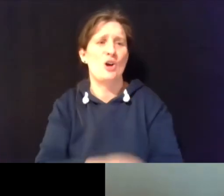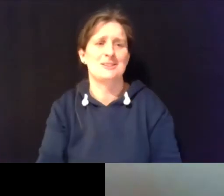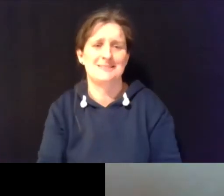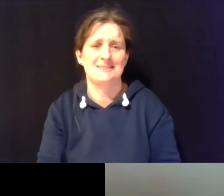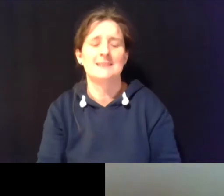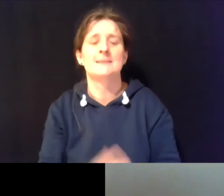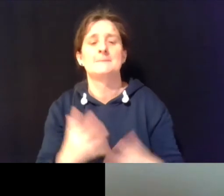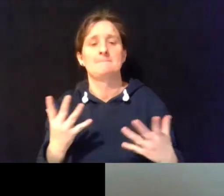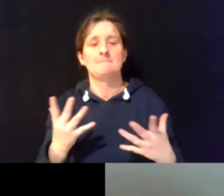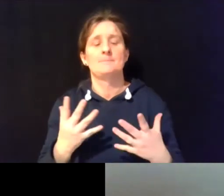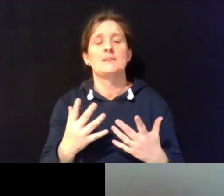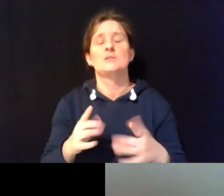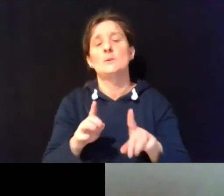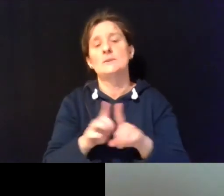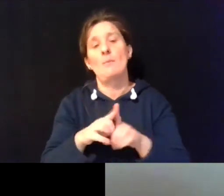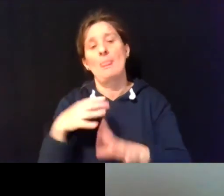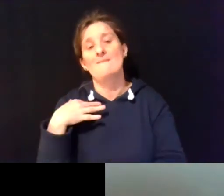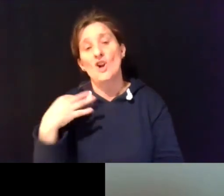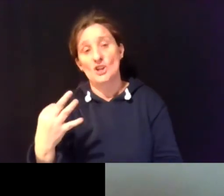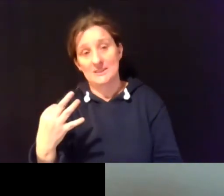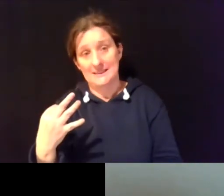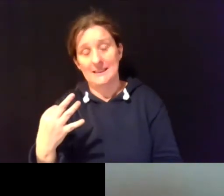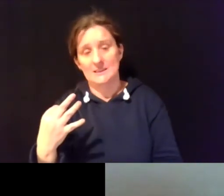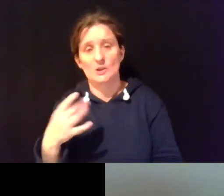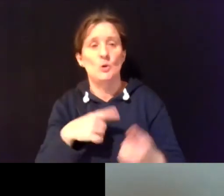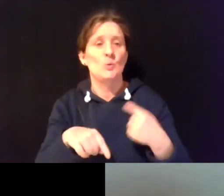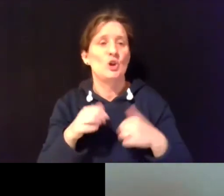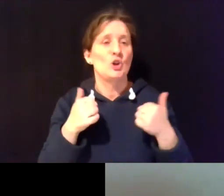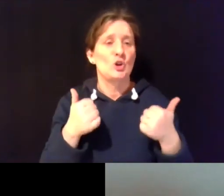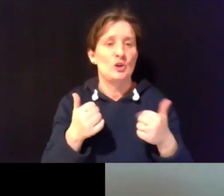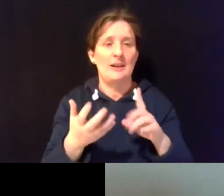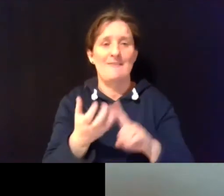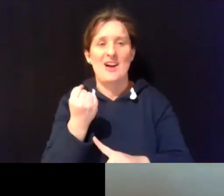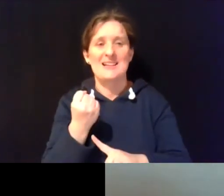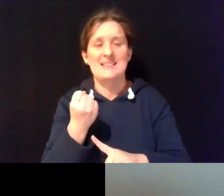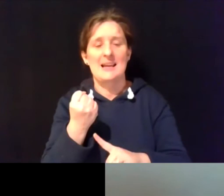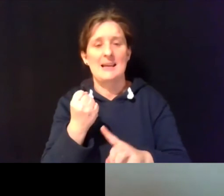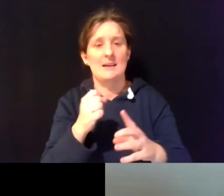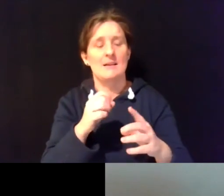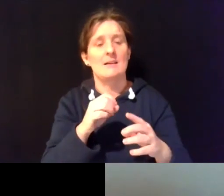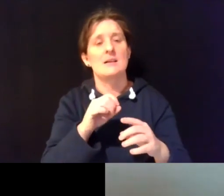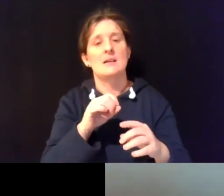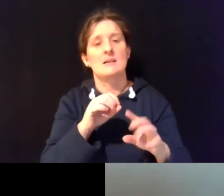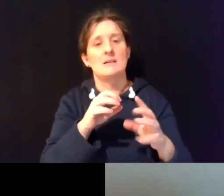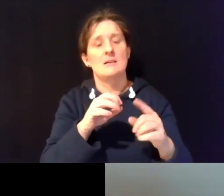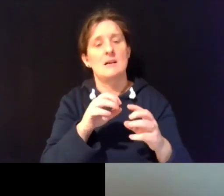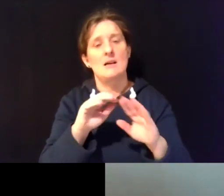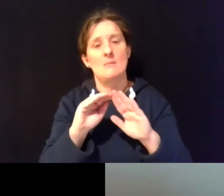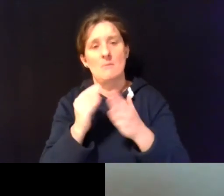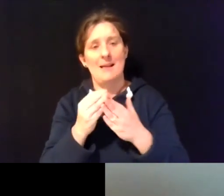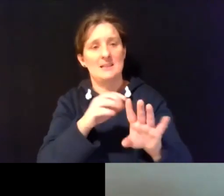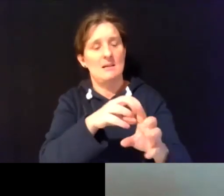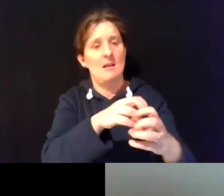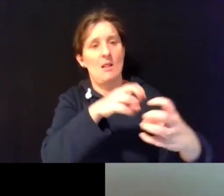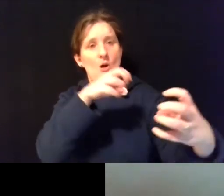project that I talked about with the volunteers, we're good at finding planets further from the star because it's harder to do that automatically.